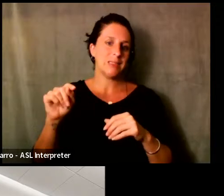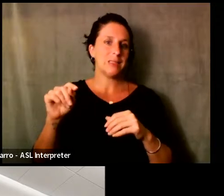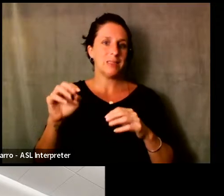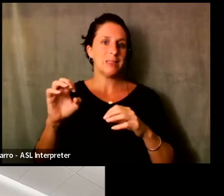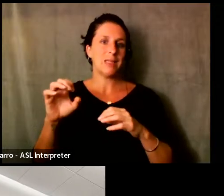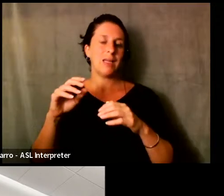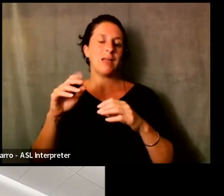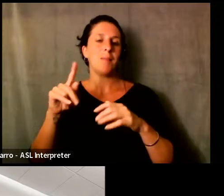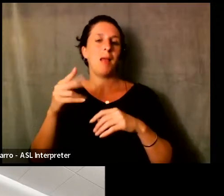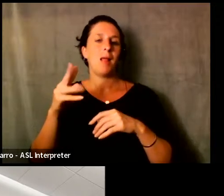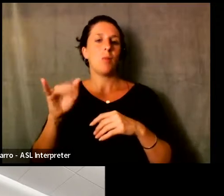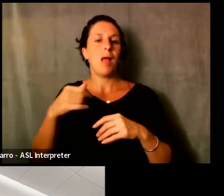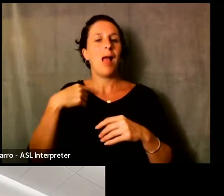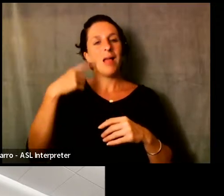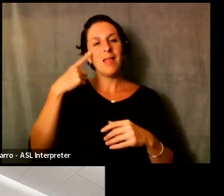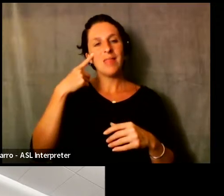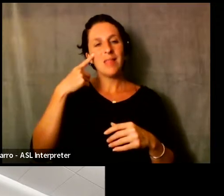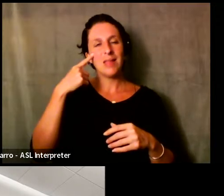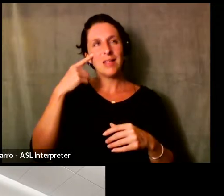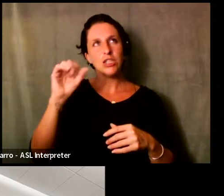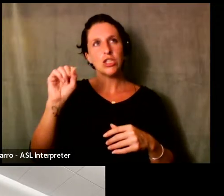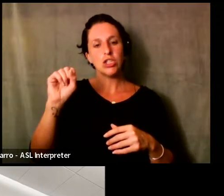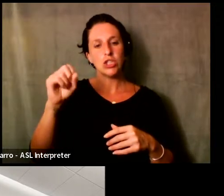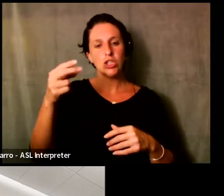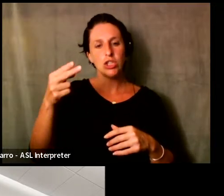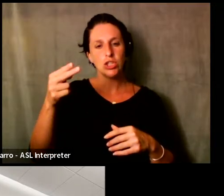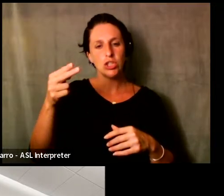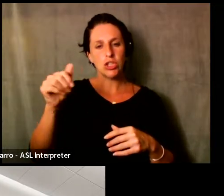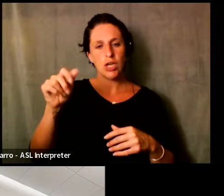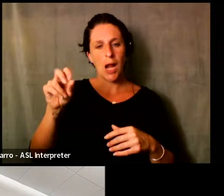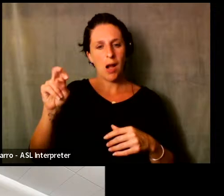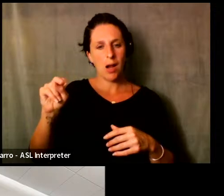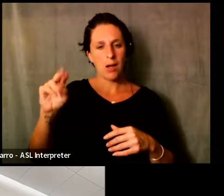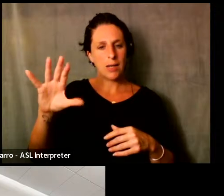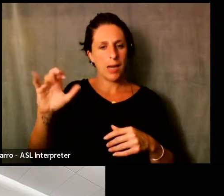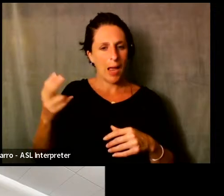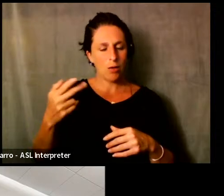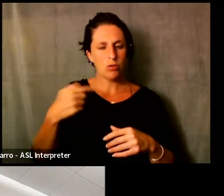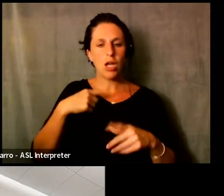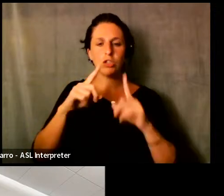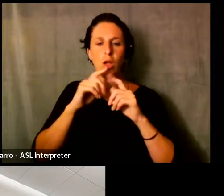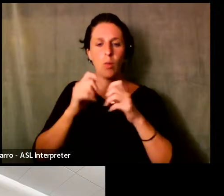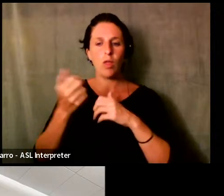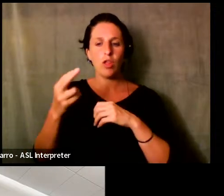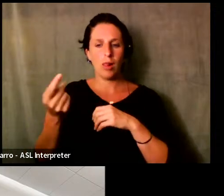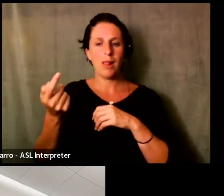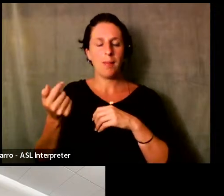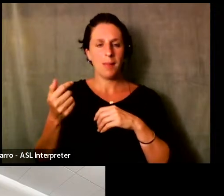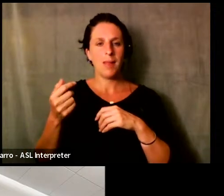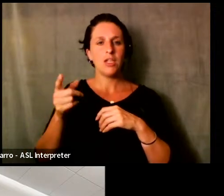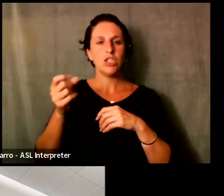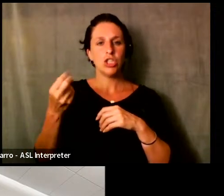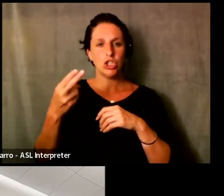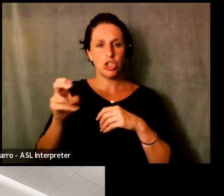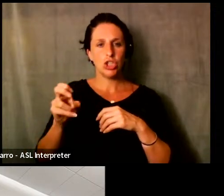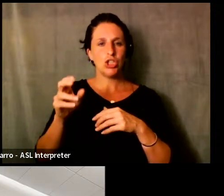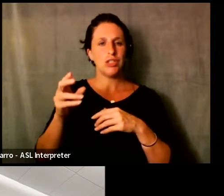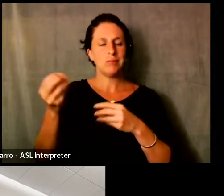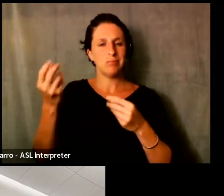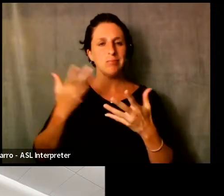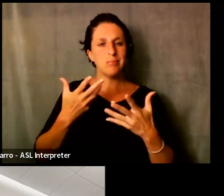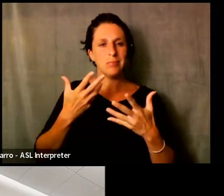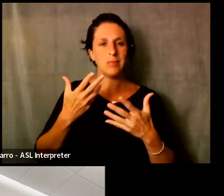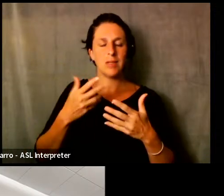think is it Shannon Couch? Okay, I've talked with her a little bit about it. She shared with me